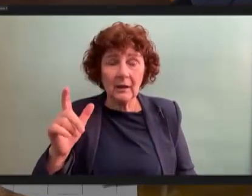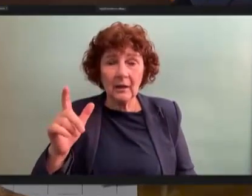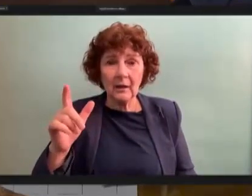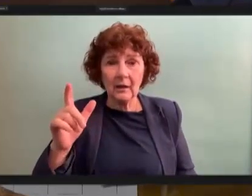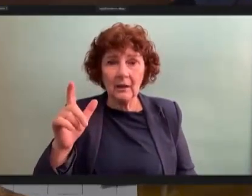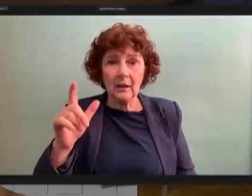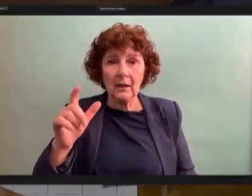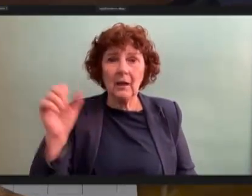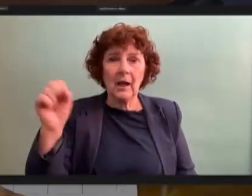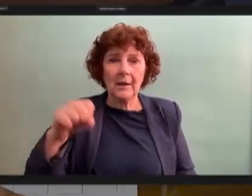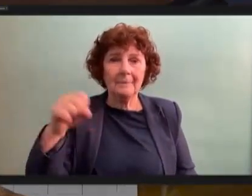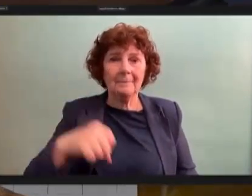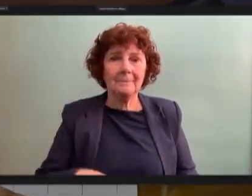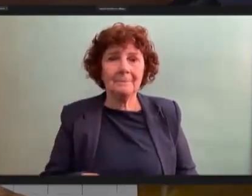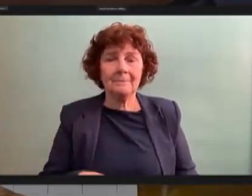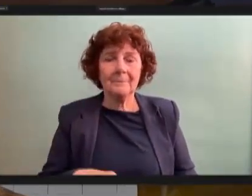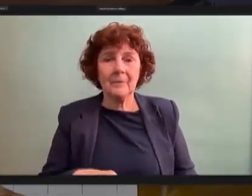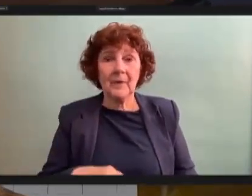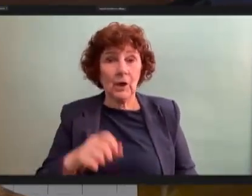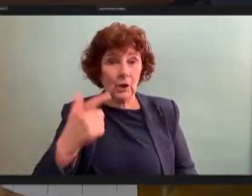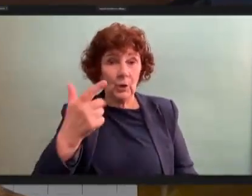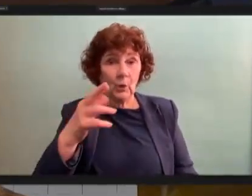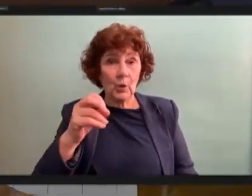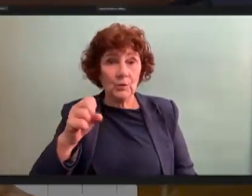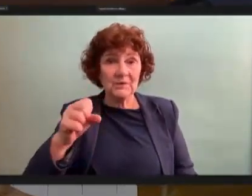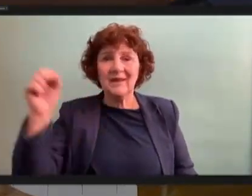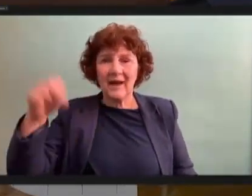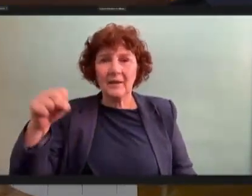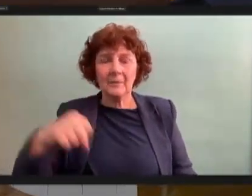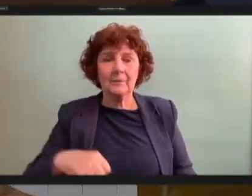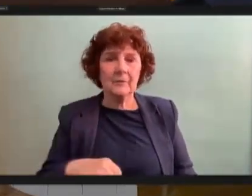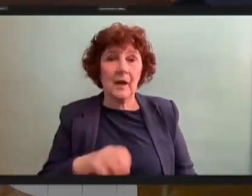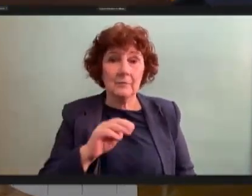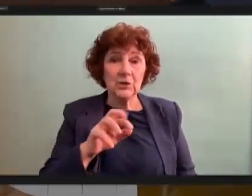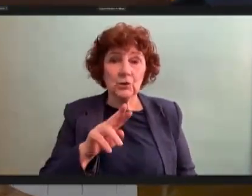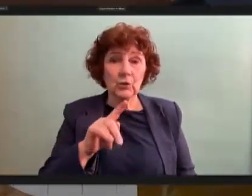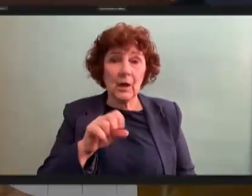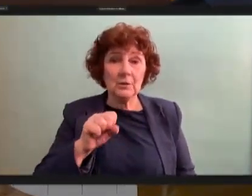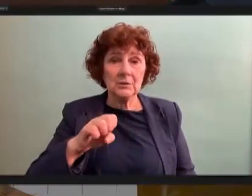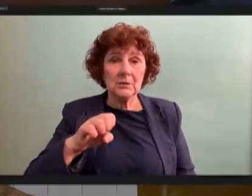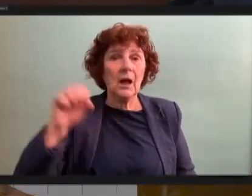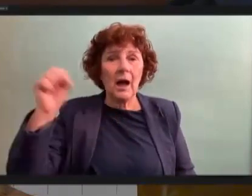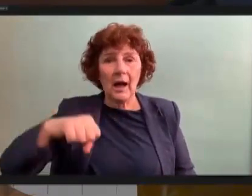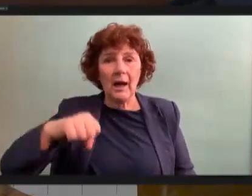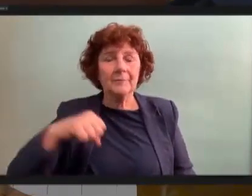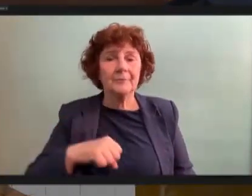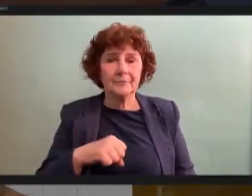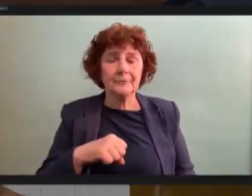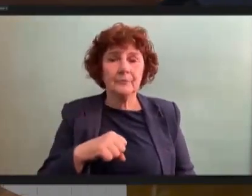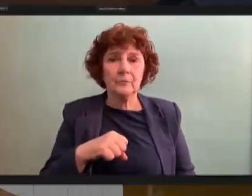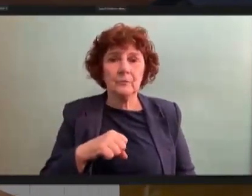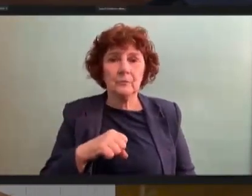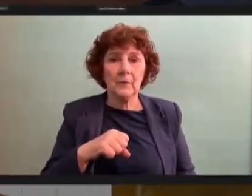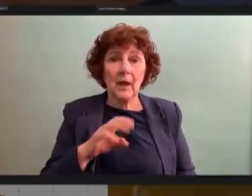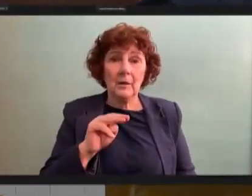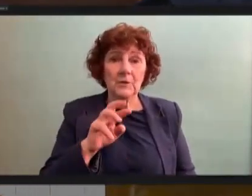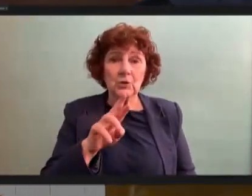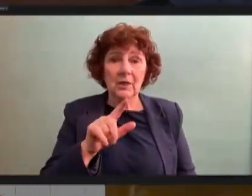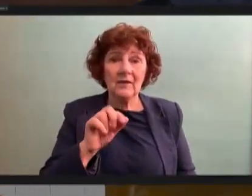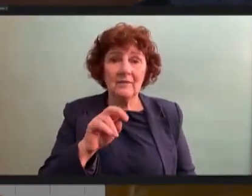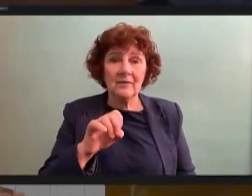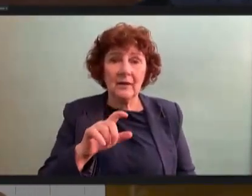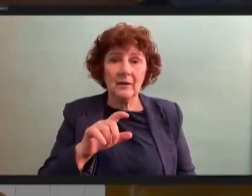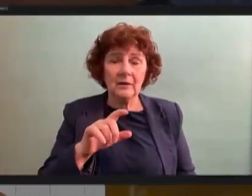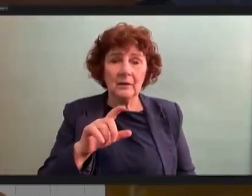Aye. Ms. Gross. Aye. Mr. Kraus. Aye. Mr. Lavelle.